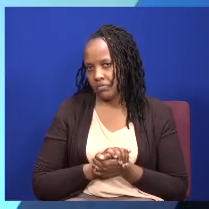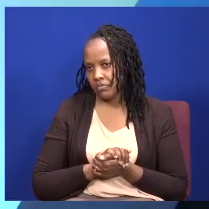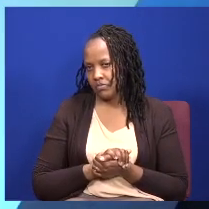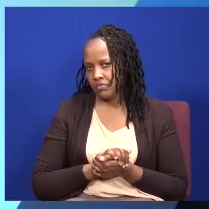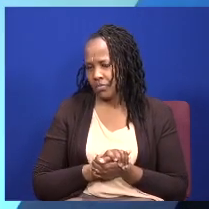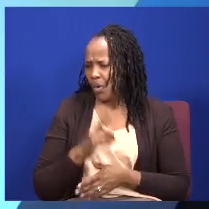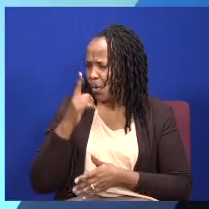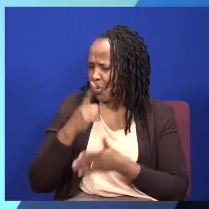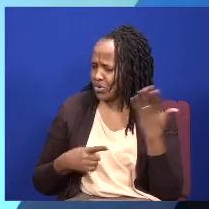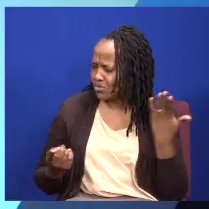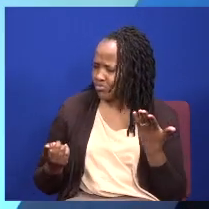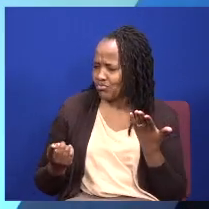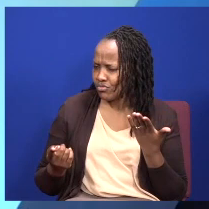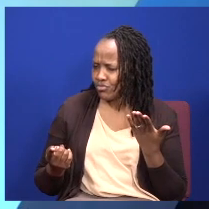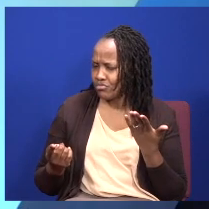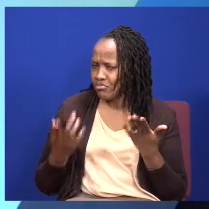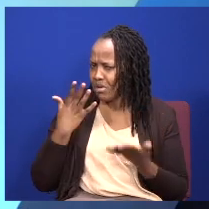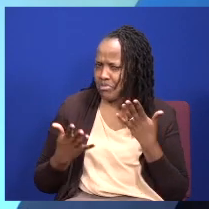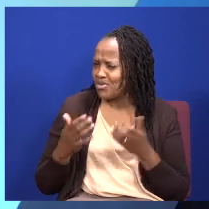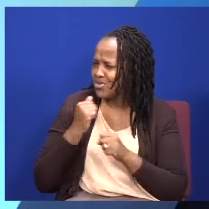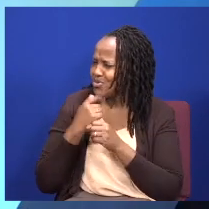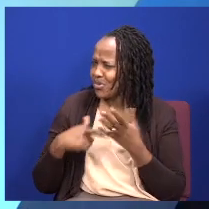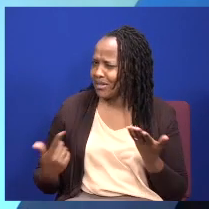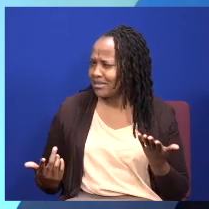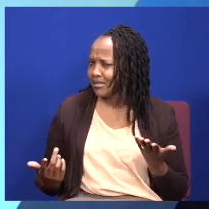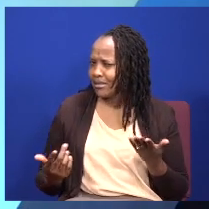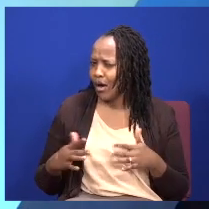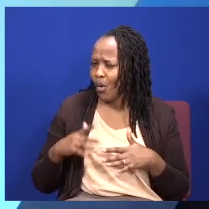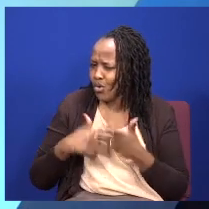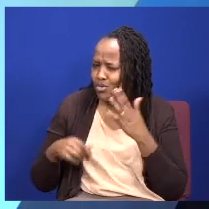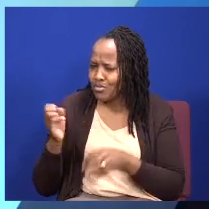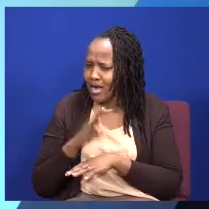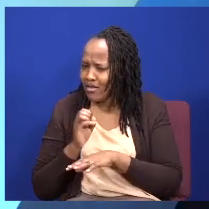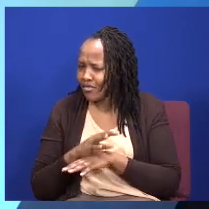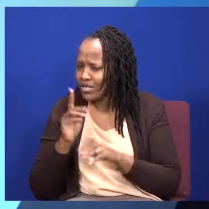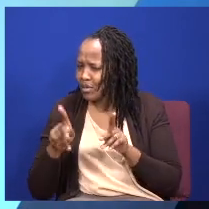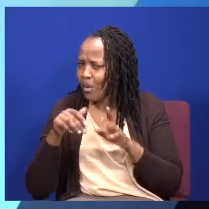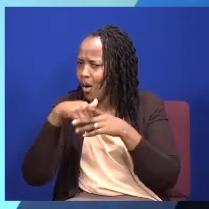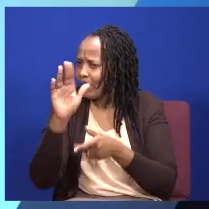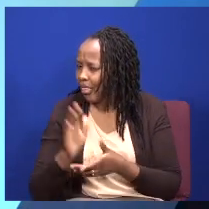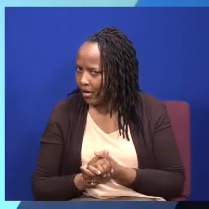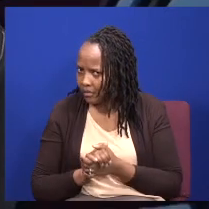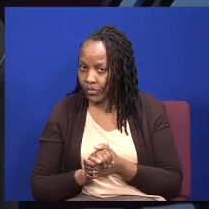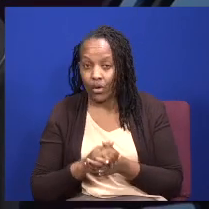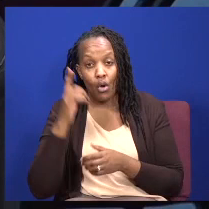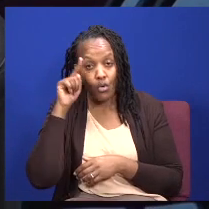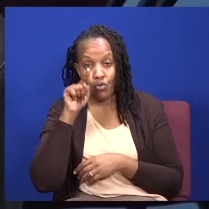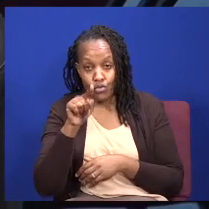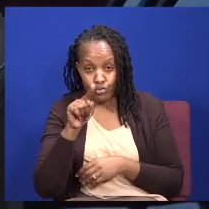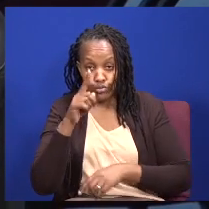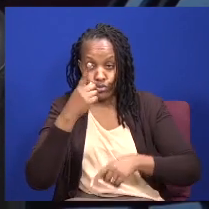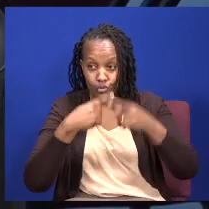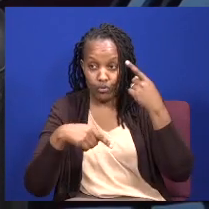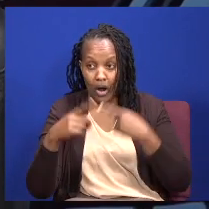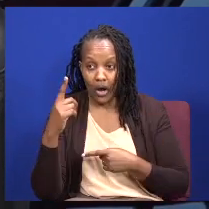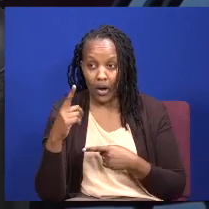what should be the solution? What would you advise your young people out there? What should they do? For you to overcome, just like we've